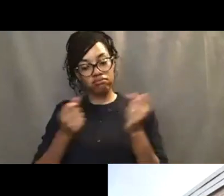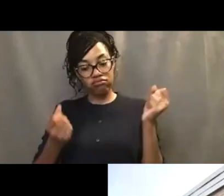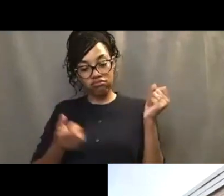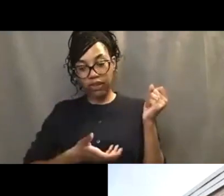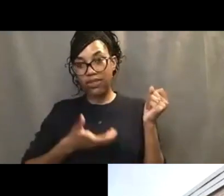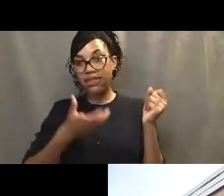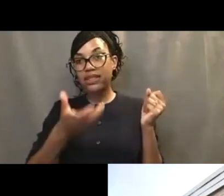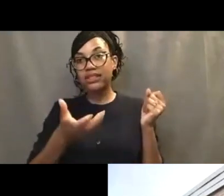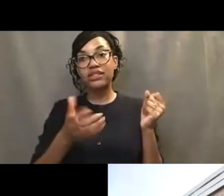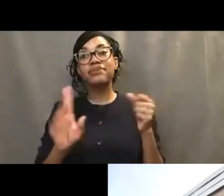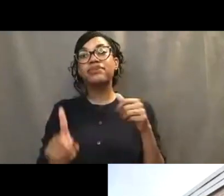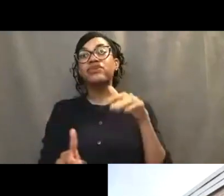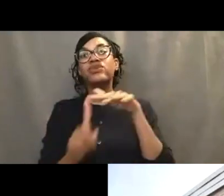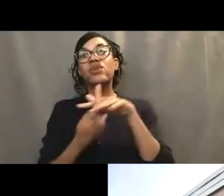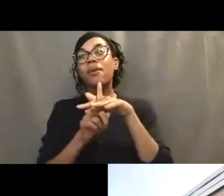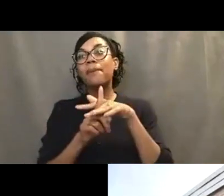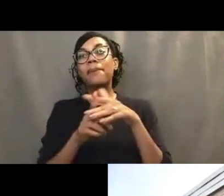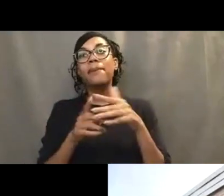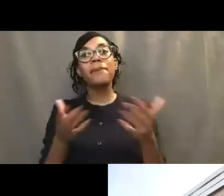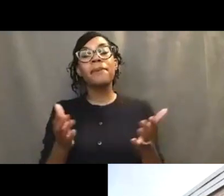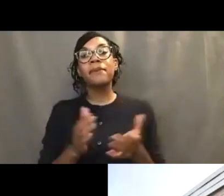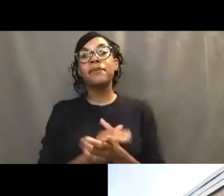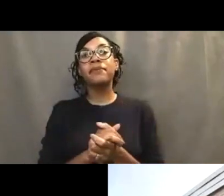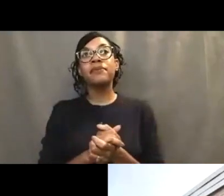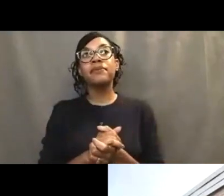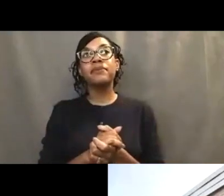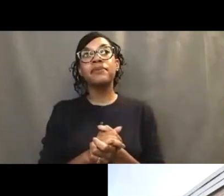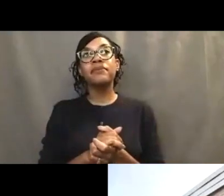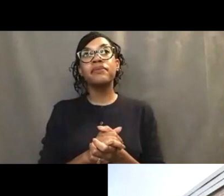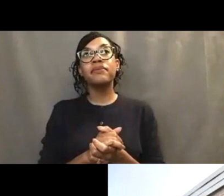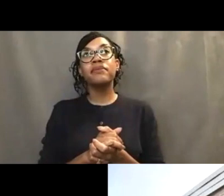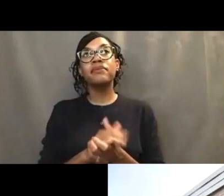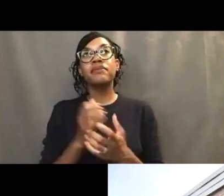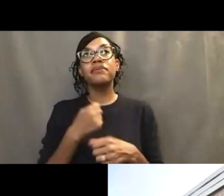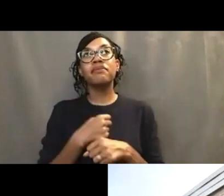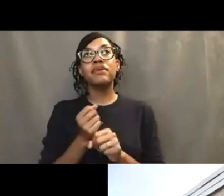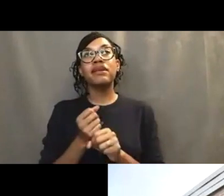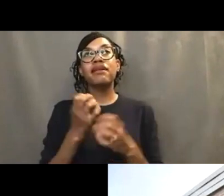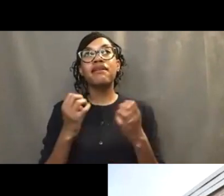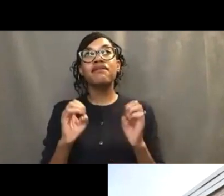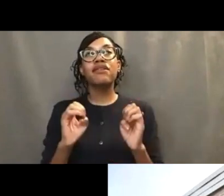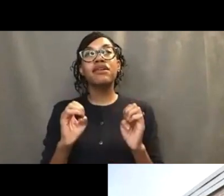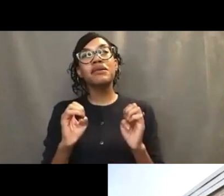making an effort, and actually it's not even making an effort, not